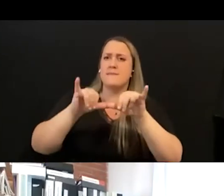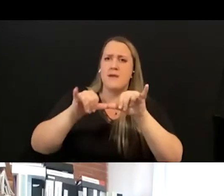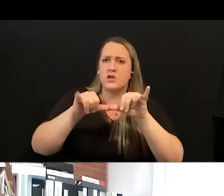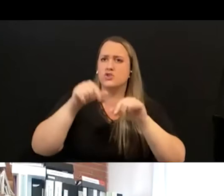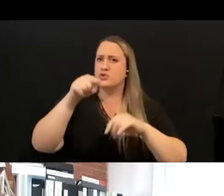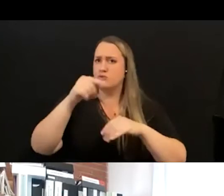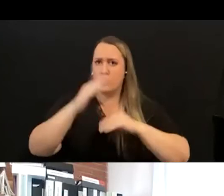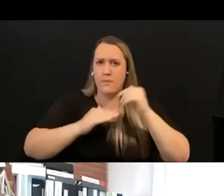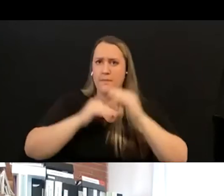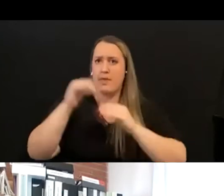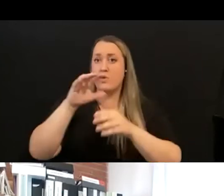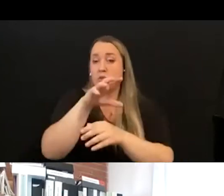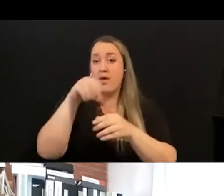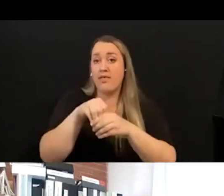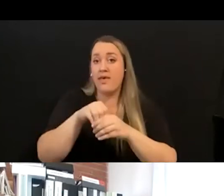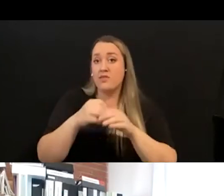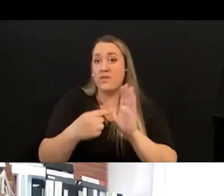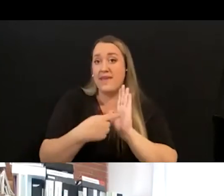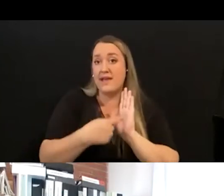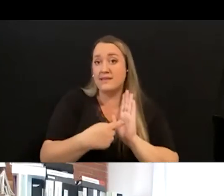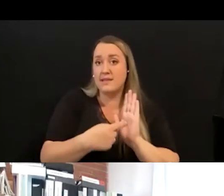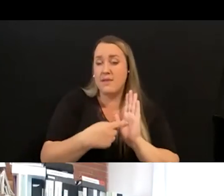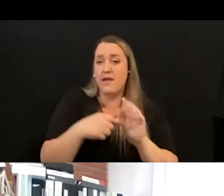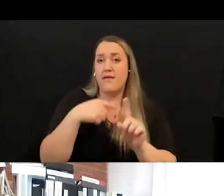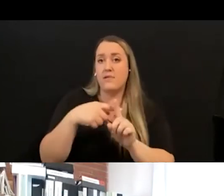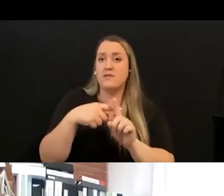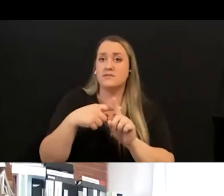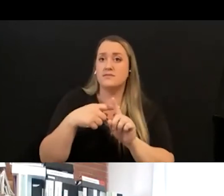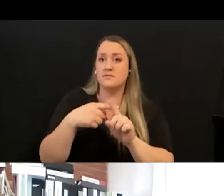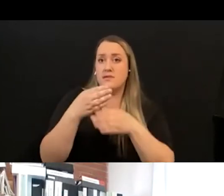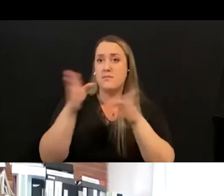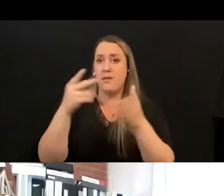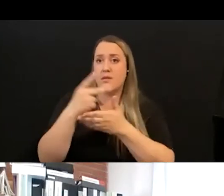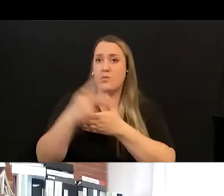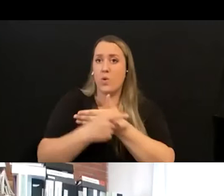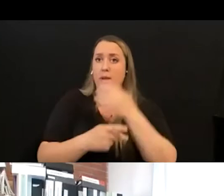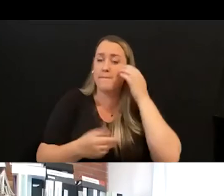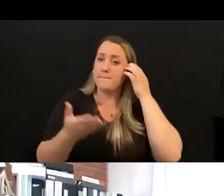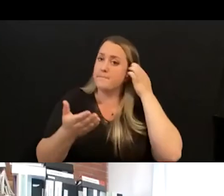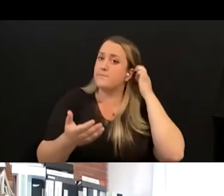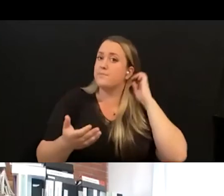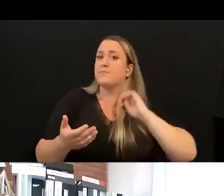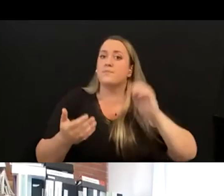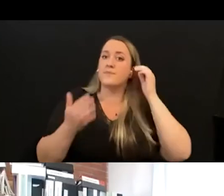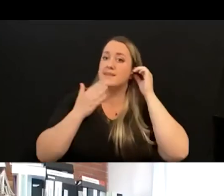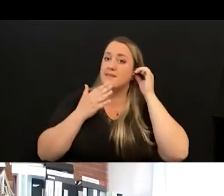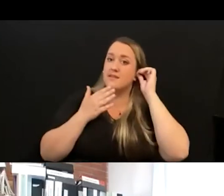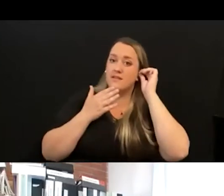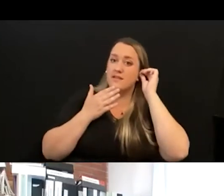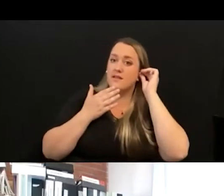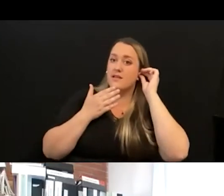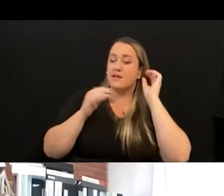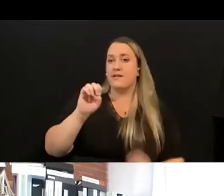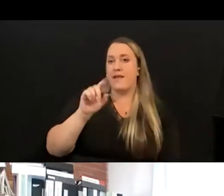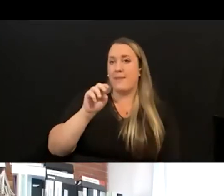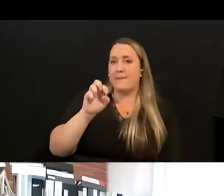build into the exhibit and public programs? Yes, thank you. Yeah, I'll just do